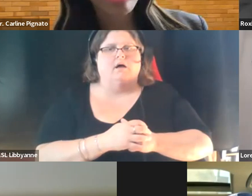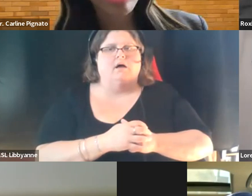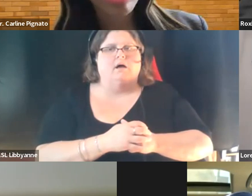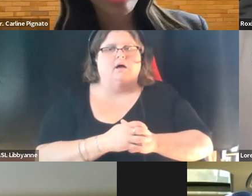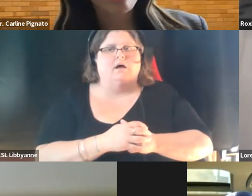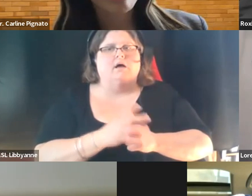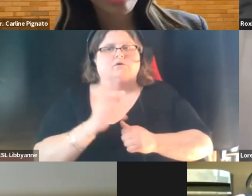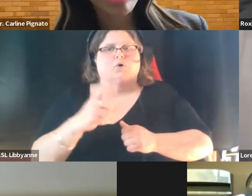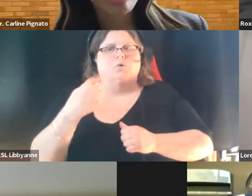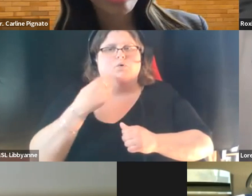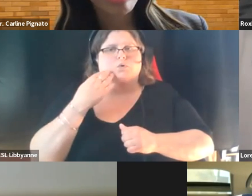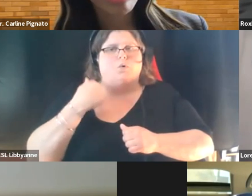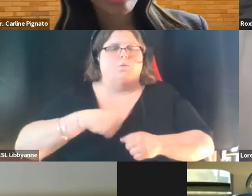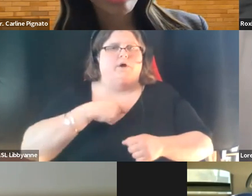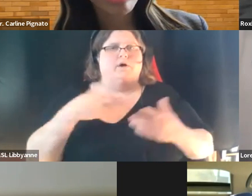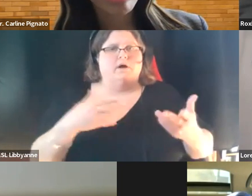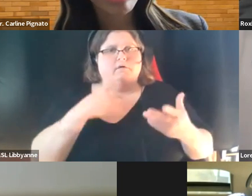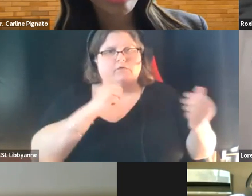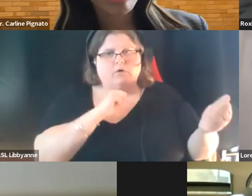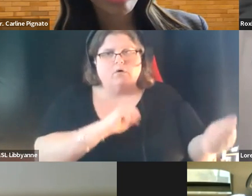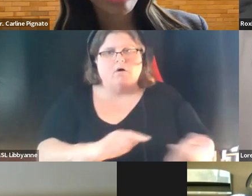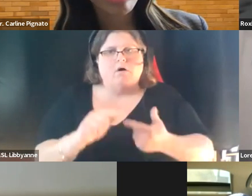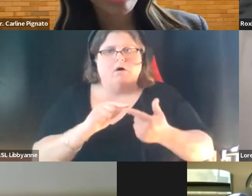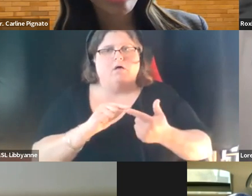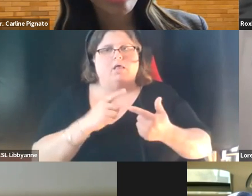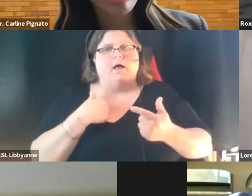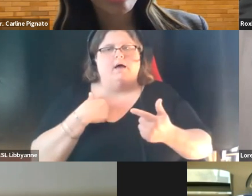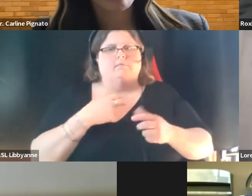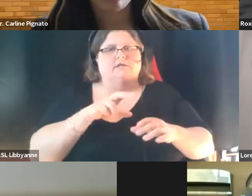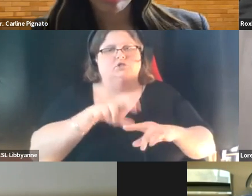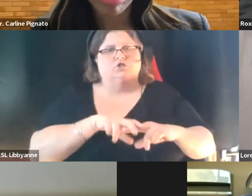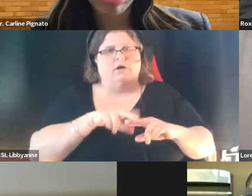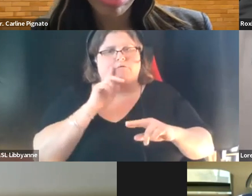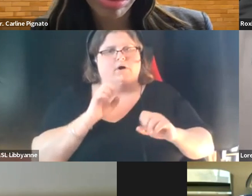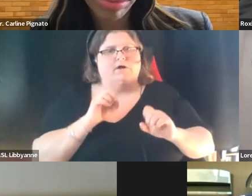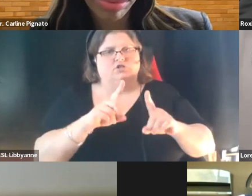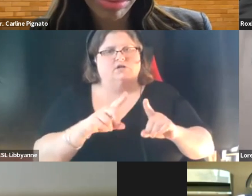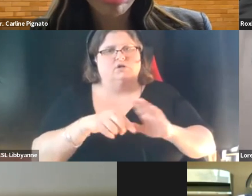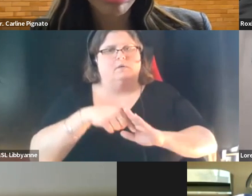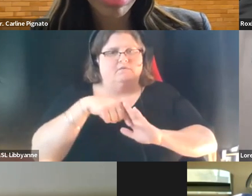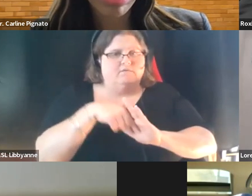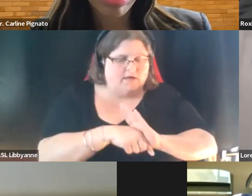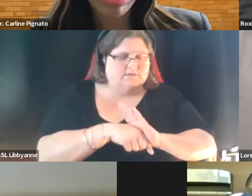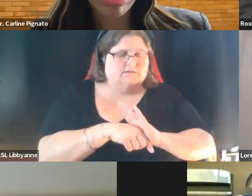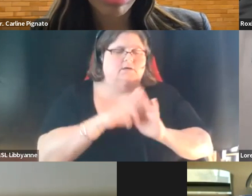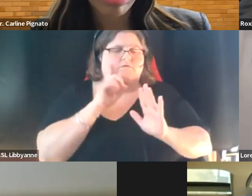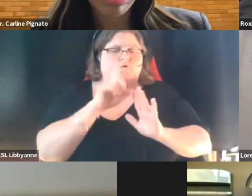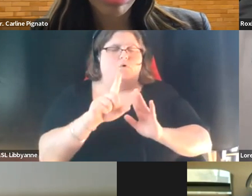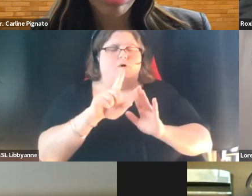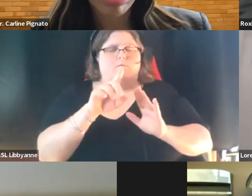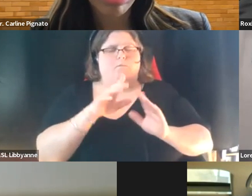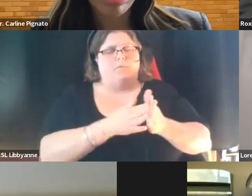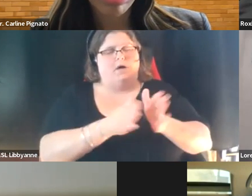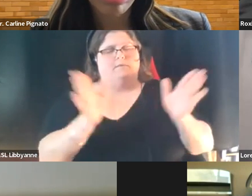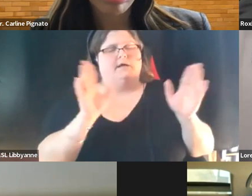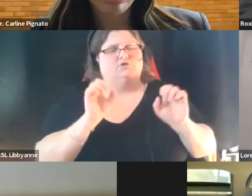here for all of it. As the chair of education, as someone who's deeply invested in public education, I am incredibly grateful